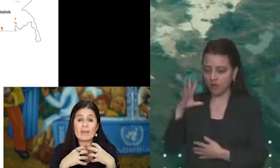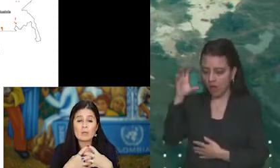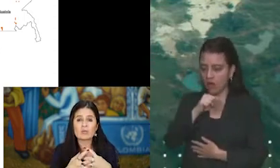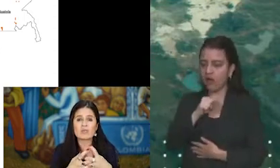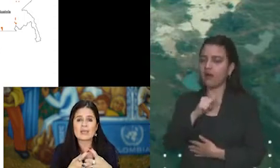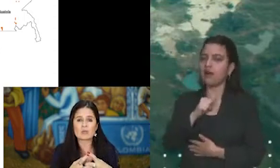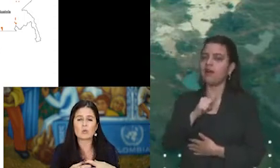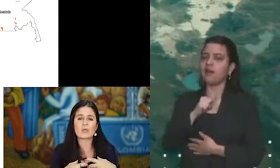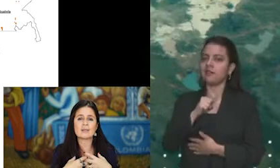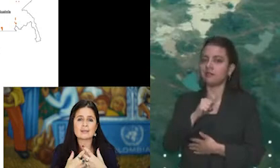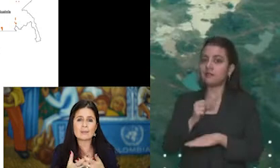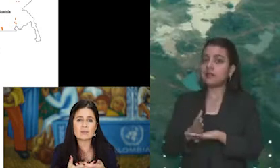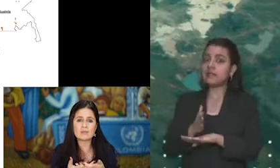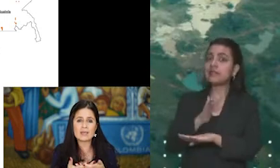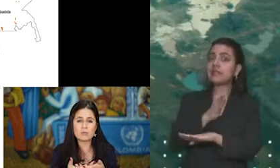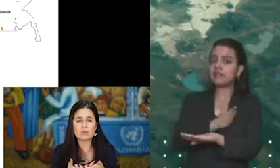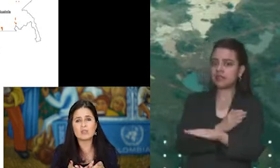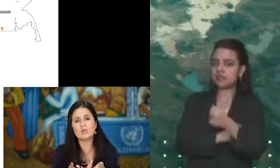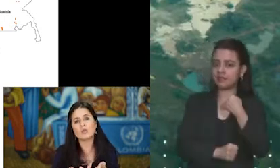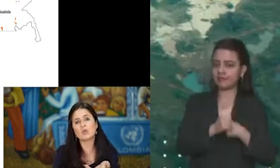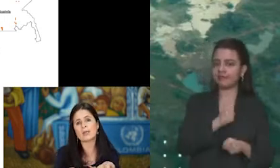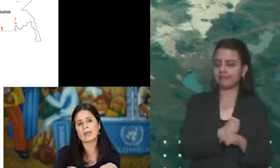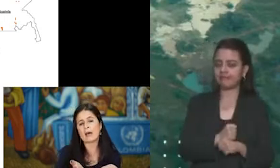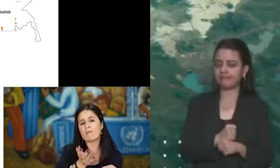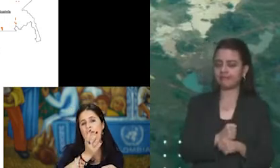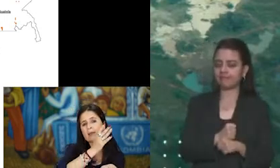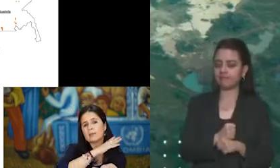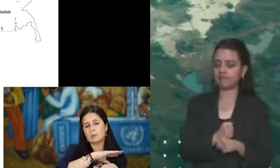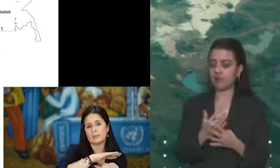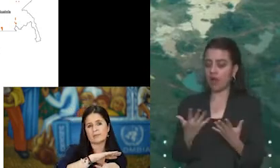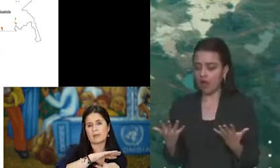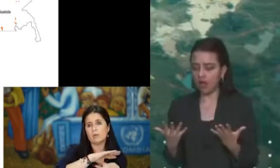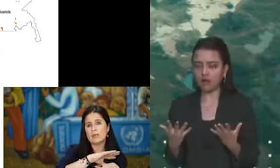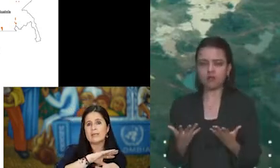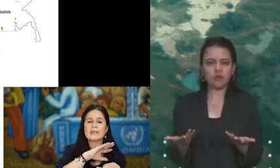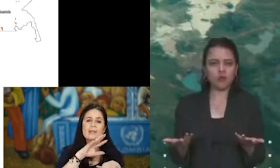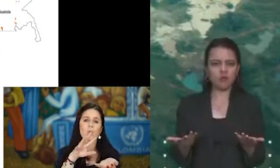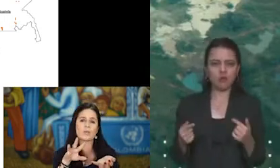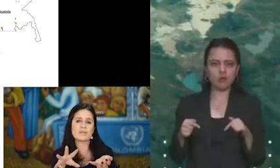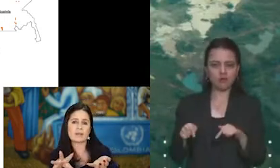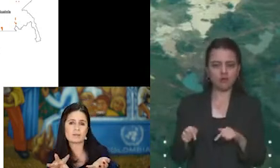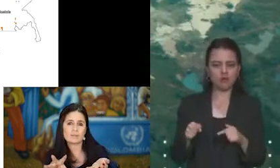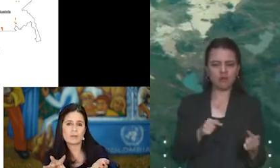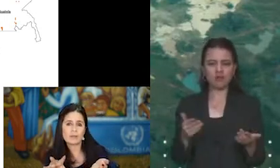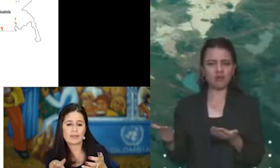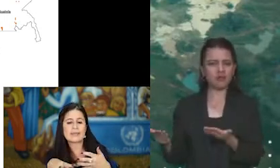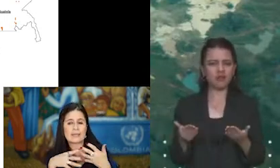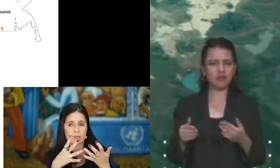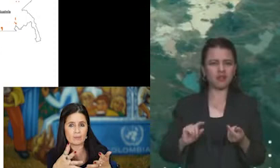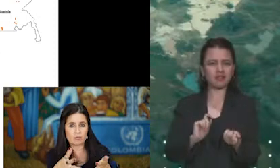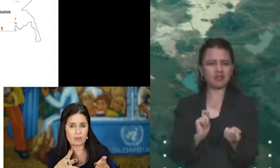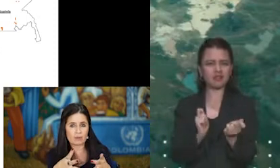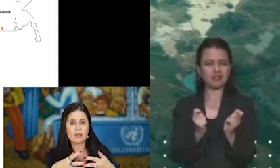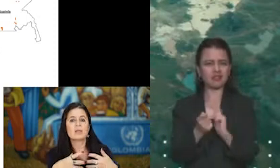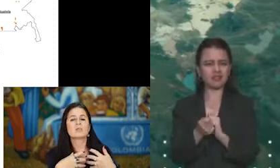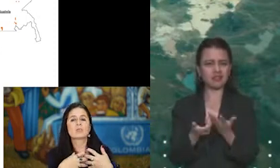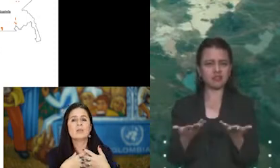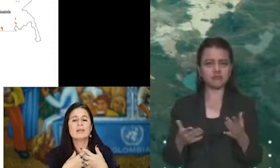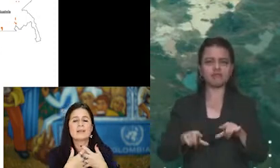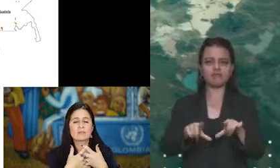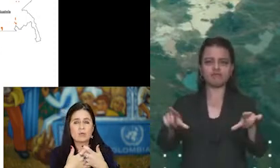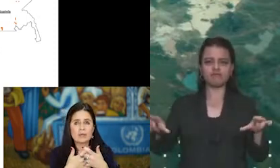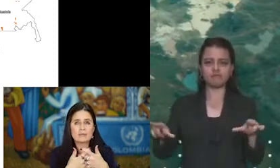and detect this year, but what was in the previous year and is no longer there. Those are